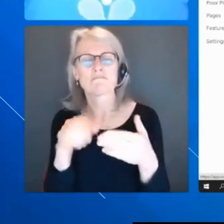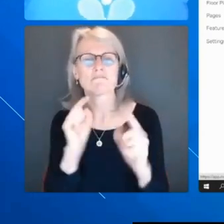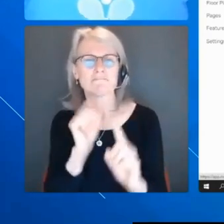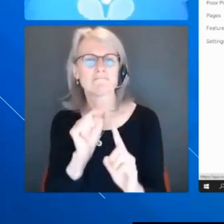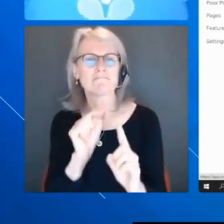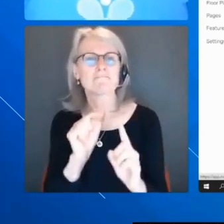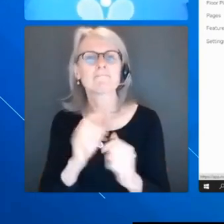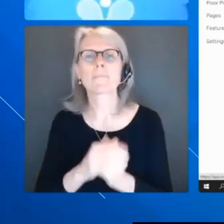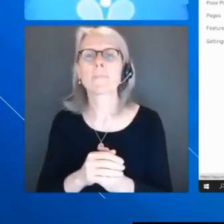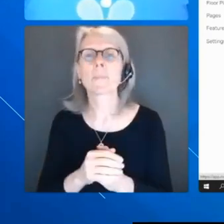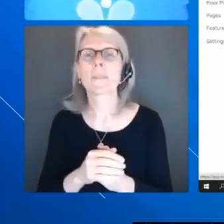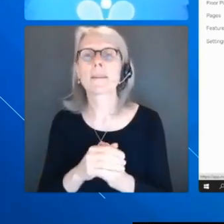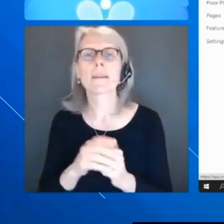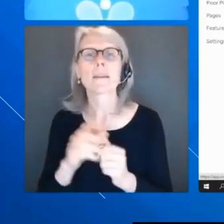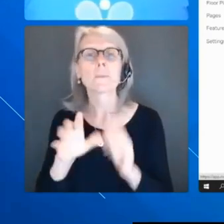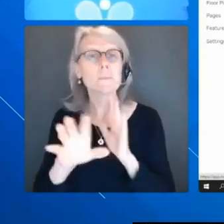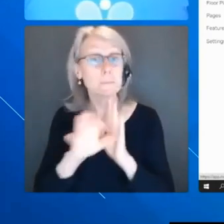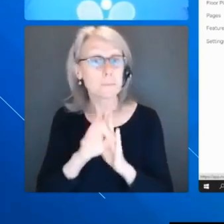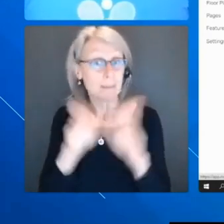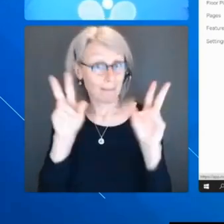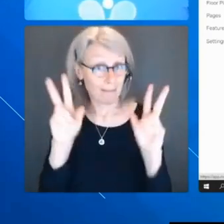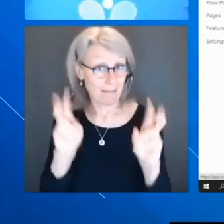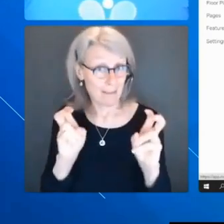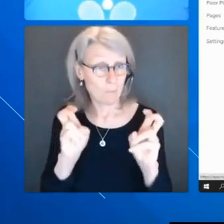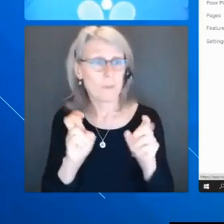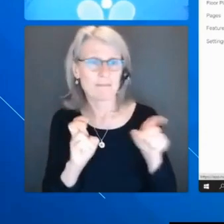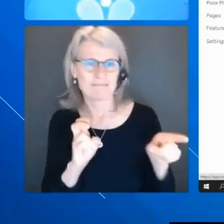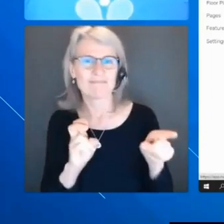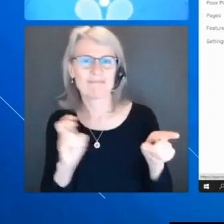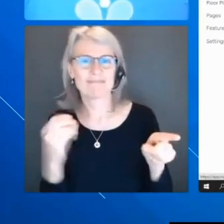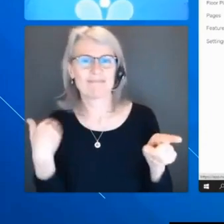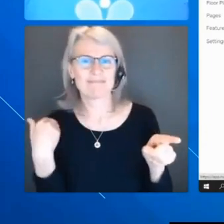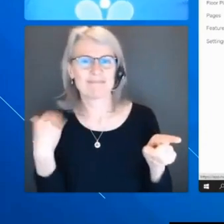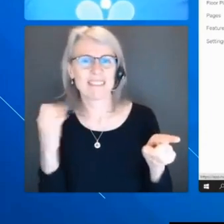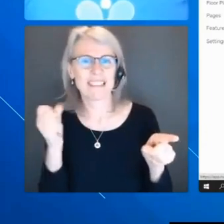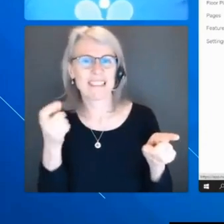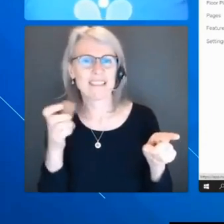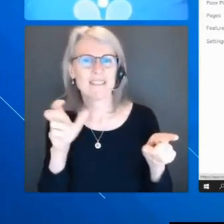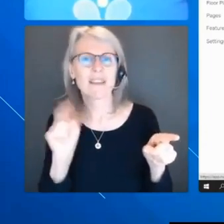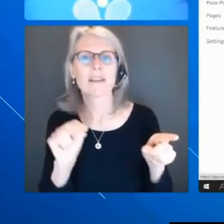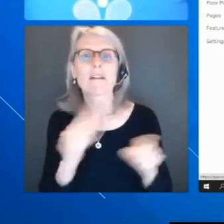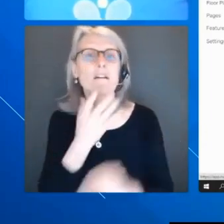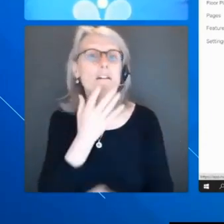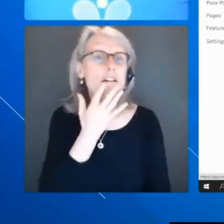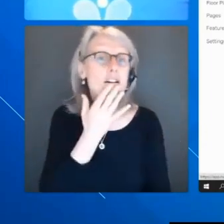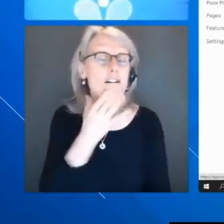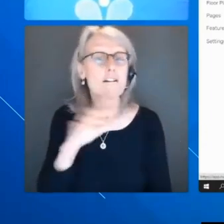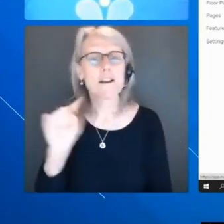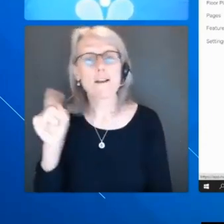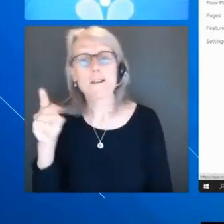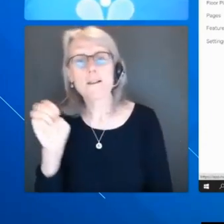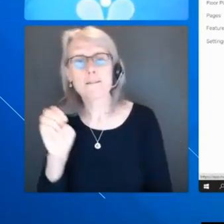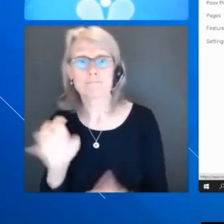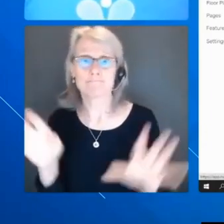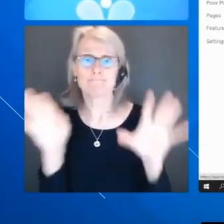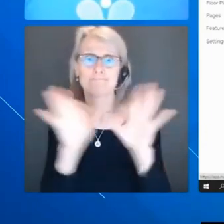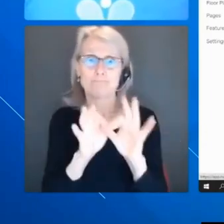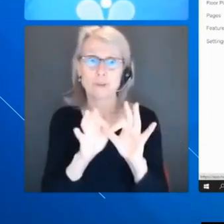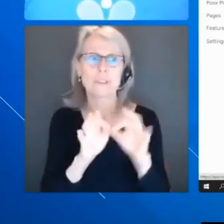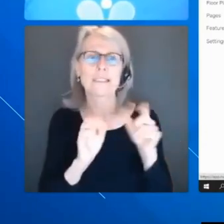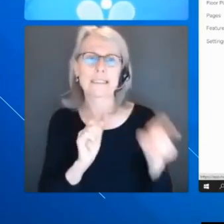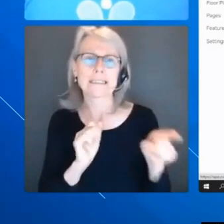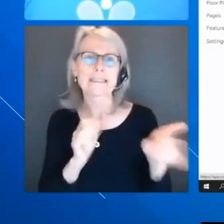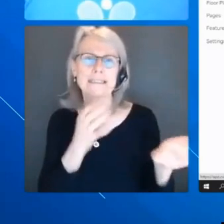First, within the theme section, and this is something that Stephen pointed out earlier, colors and themes, it's very important. I believe Stephen mentioned